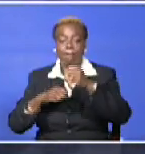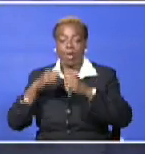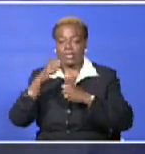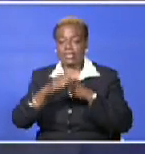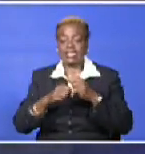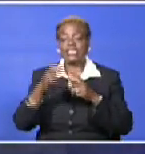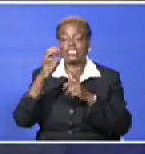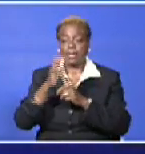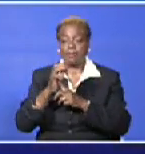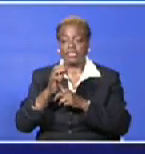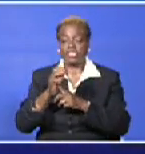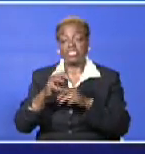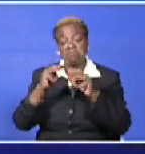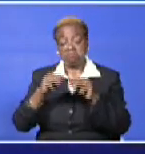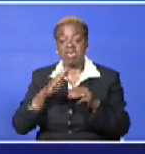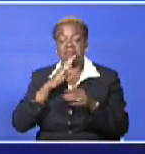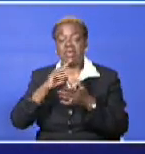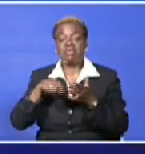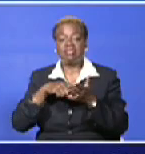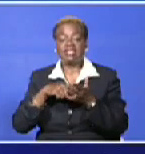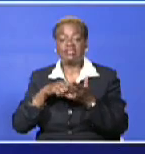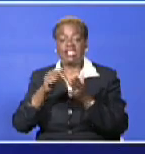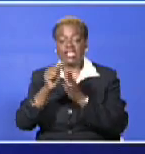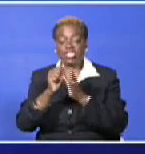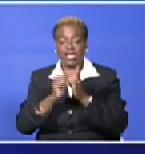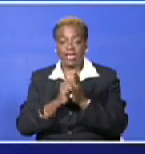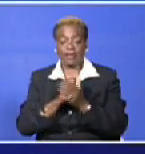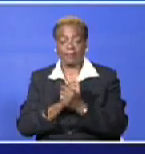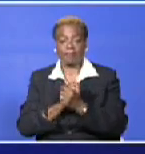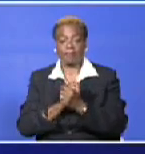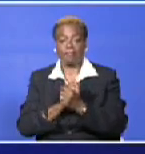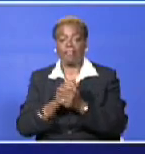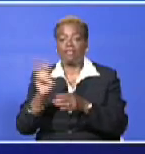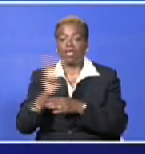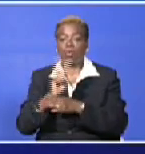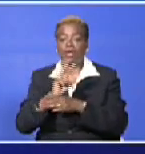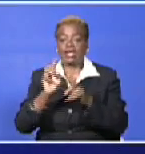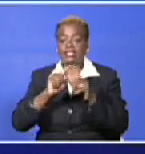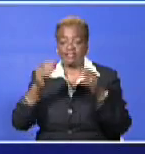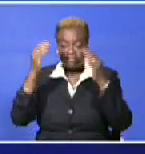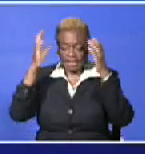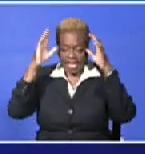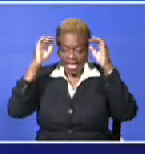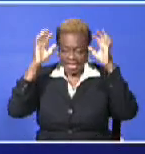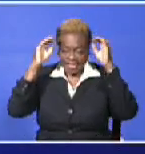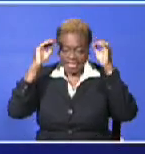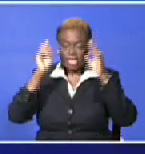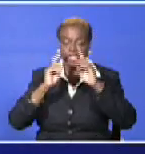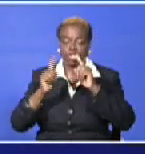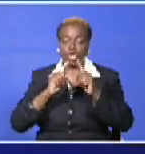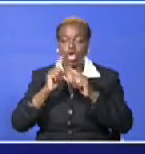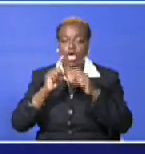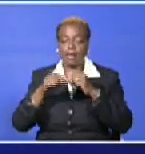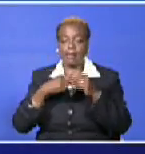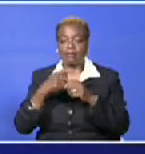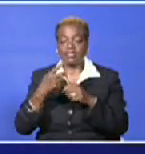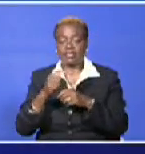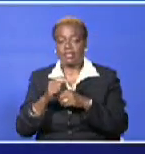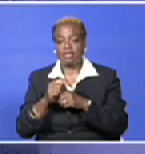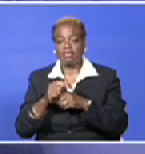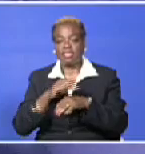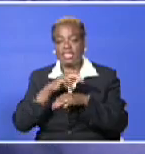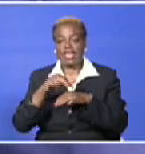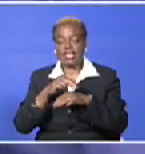keep our fingers crossed. All right, I know you wear a number of different hats. Let's talk a little bit of bodybuilding now. We wonder about the Nationals and the Novice. When can we expect